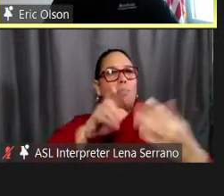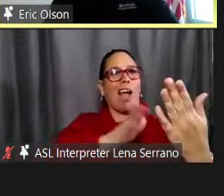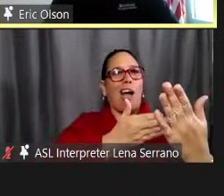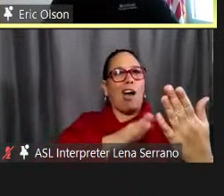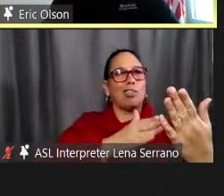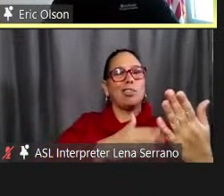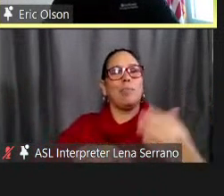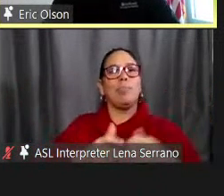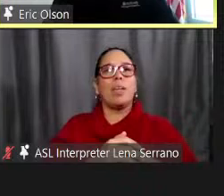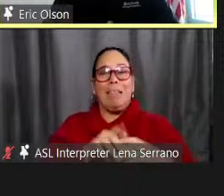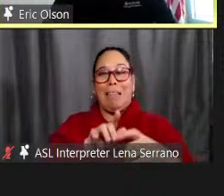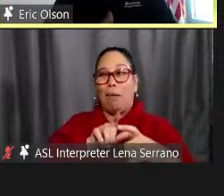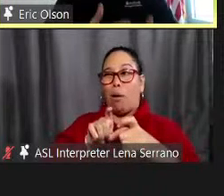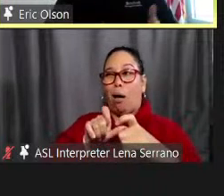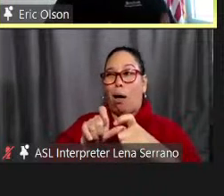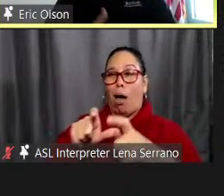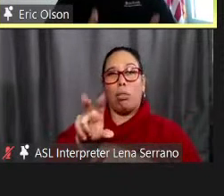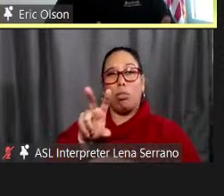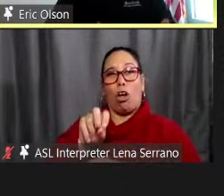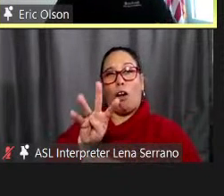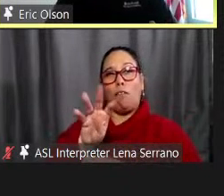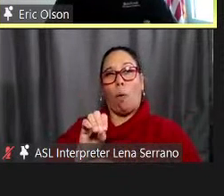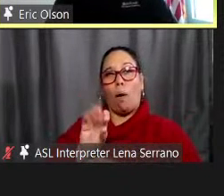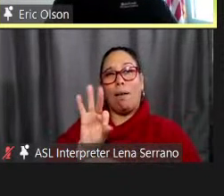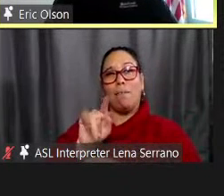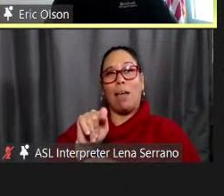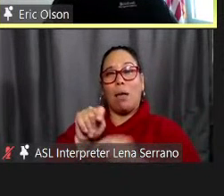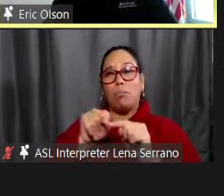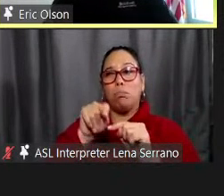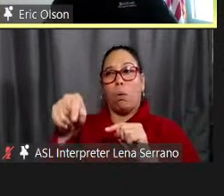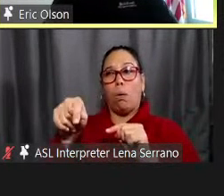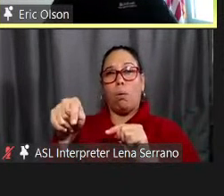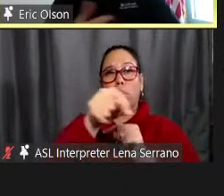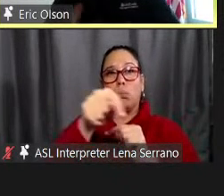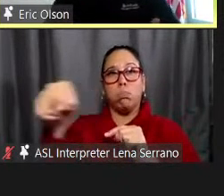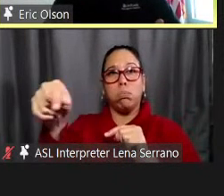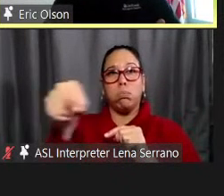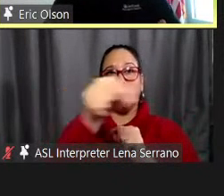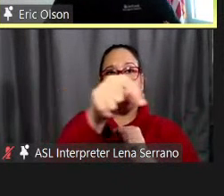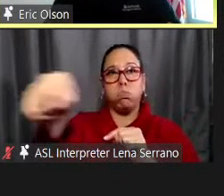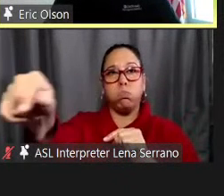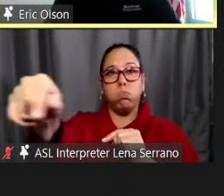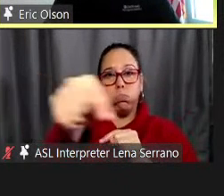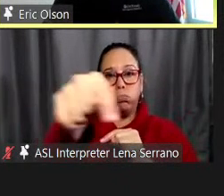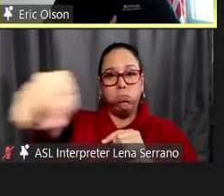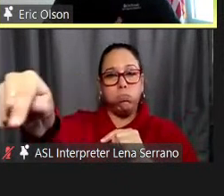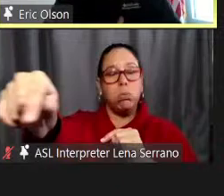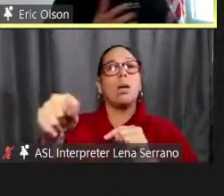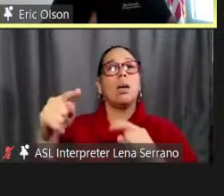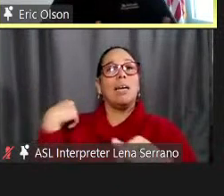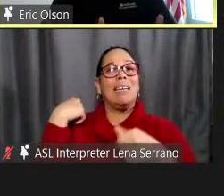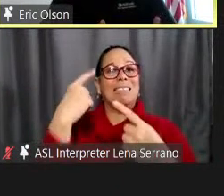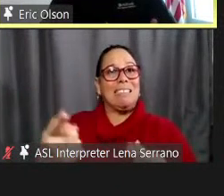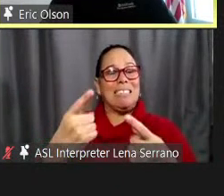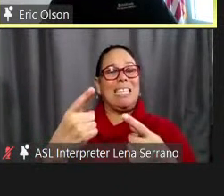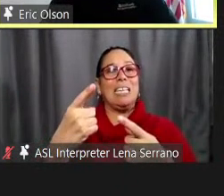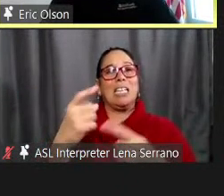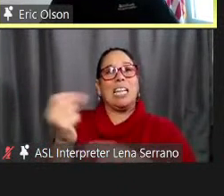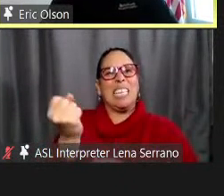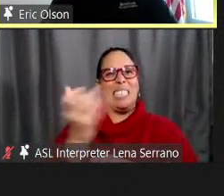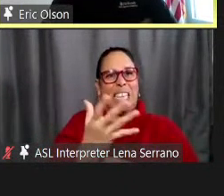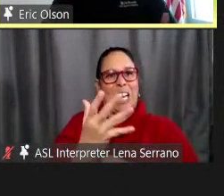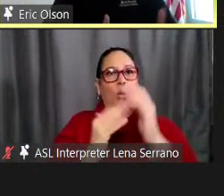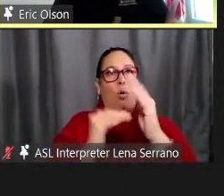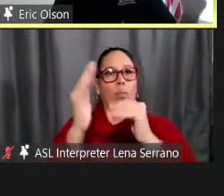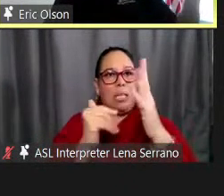down behind those barriers. They continued to do this leapfrog fashion until they got to an adjacent casino building, completely out of sight of the